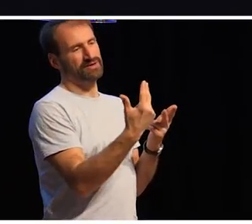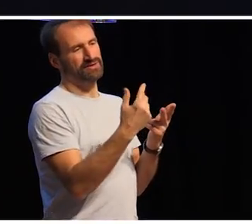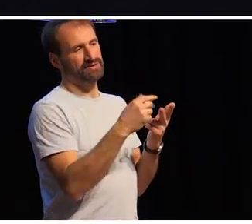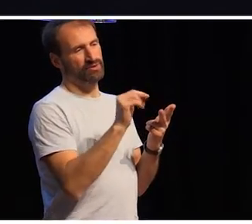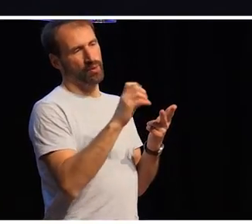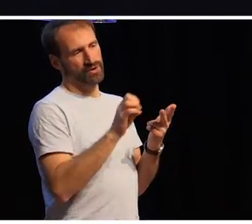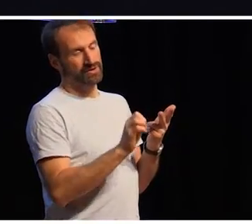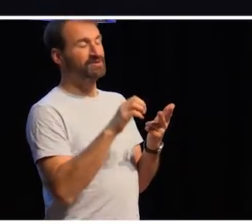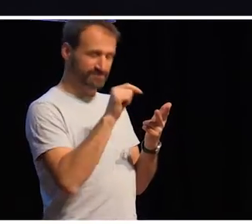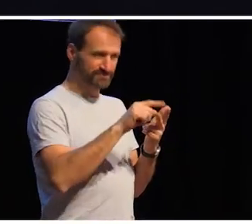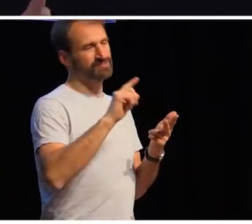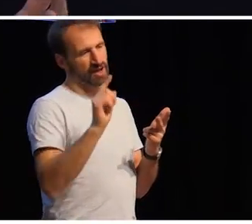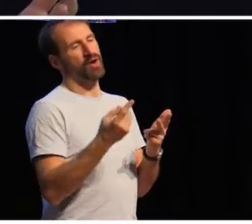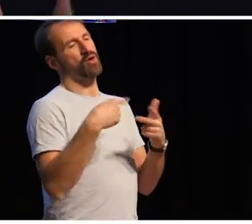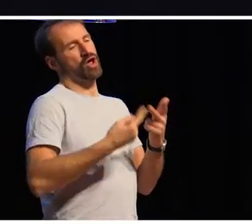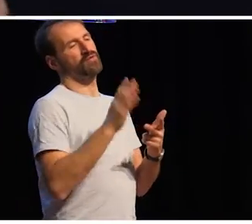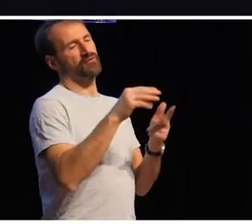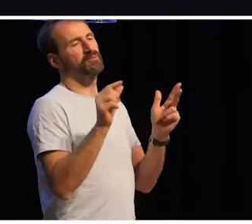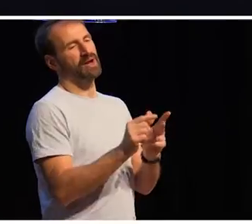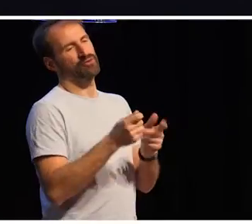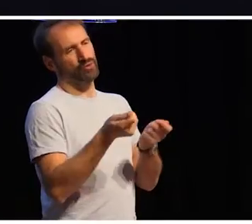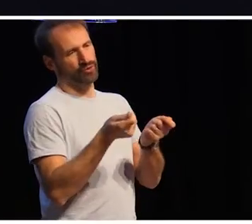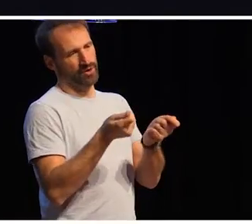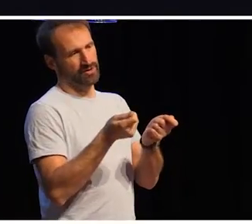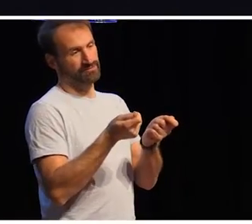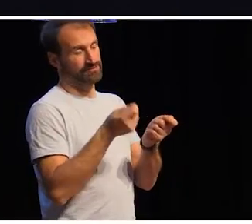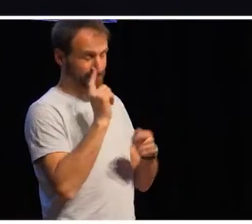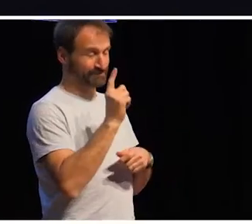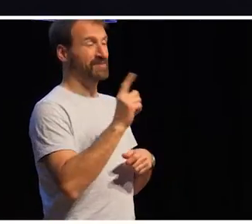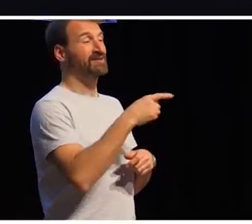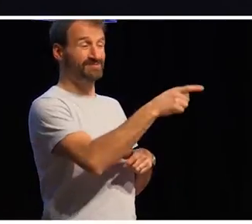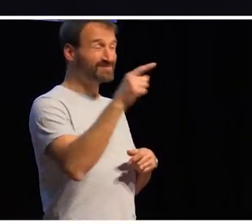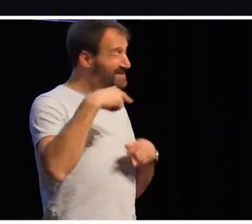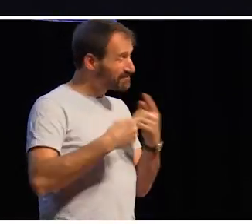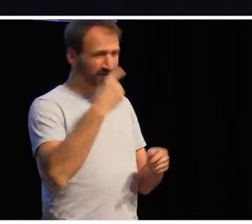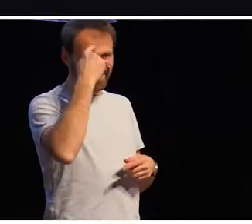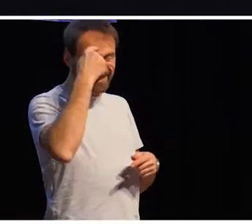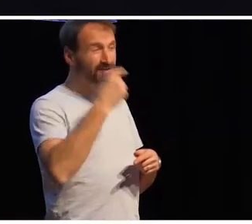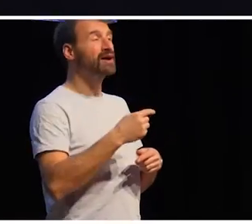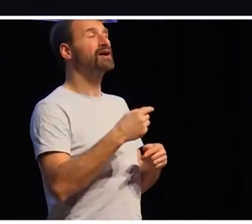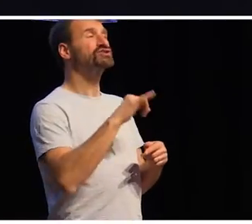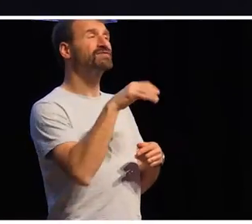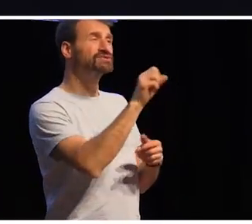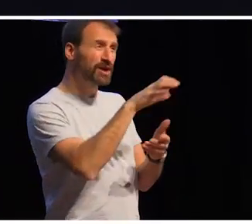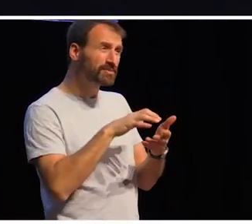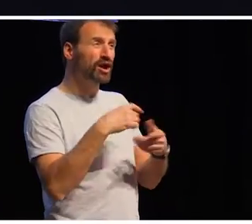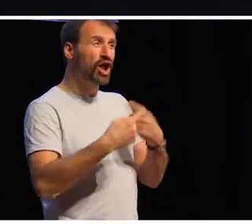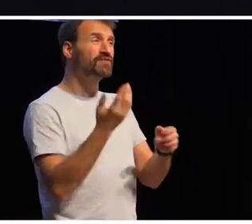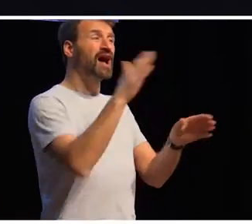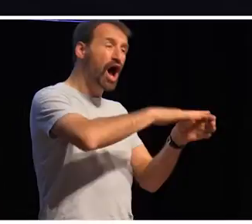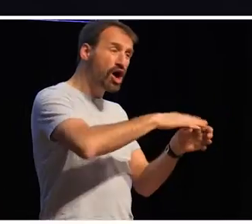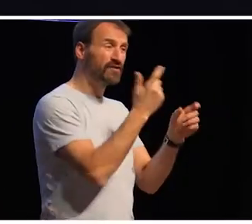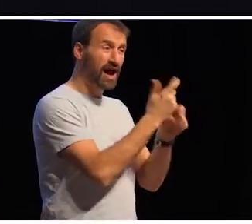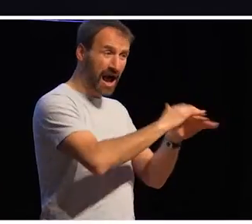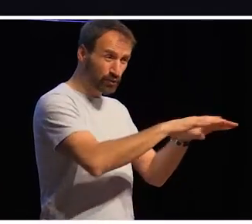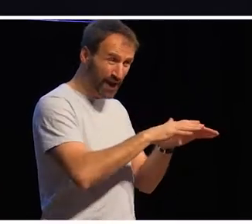engine. So whenever you think about JavaScript running on hardware, always ask yourself, is it running on a single board computer